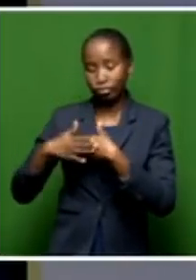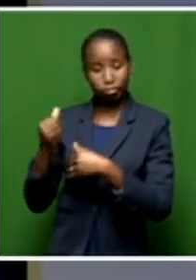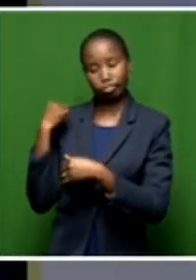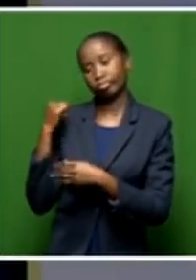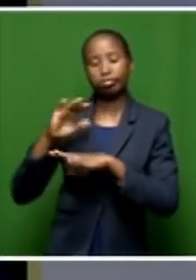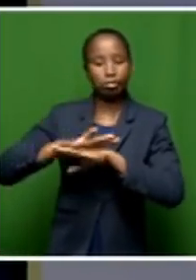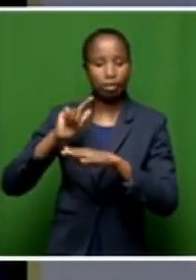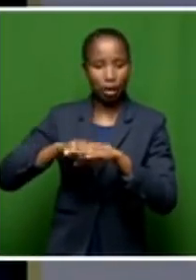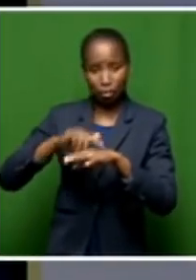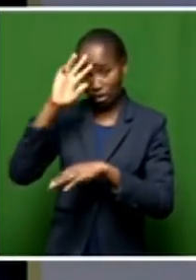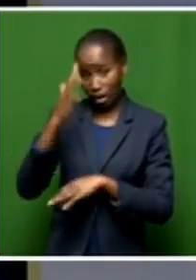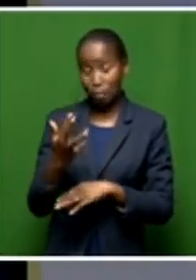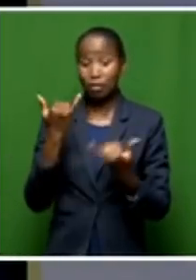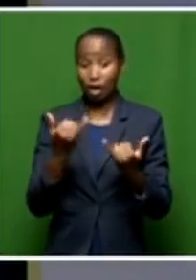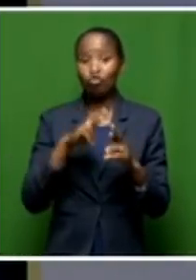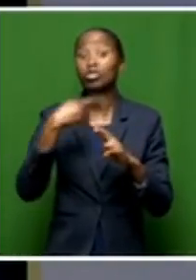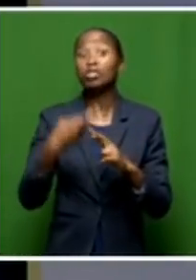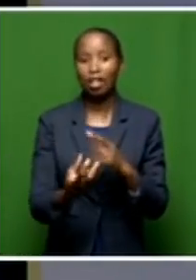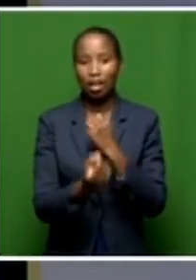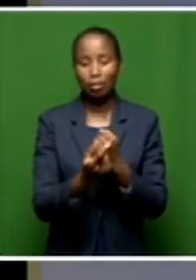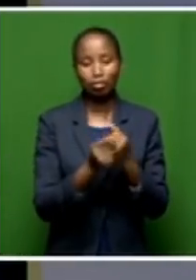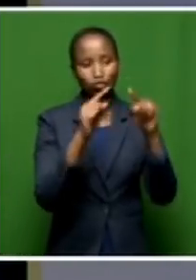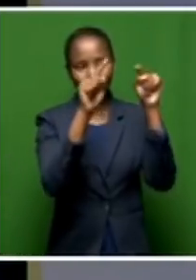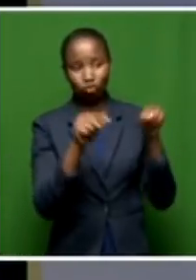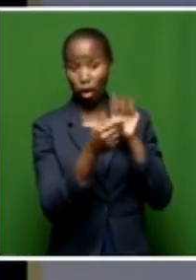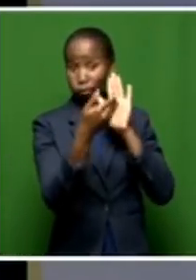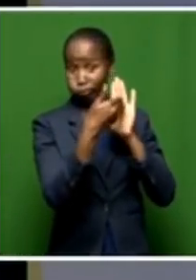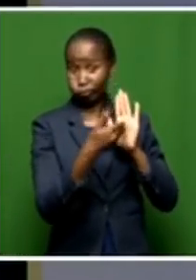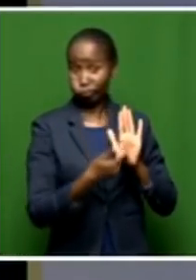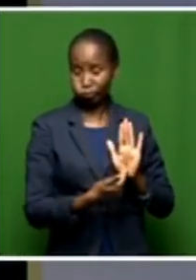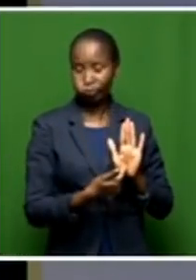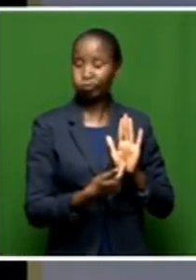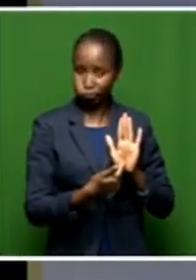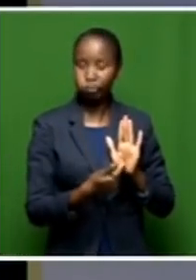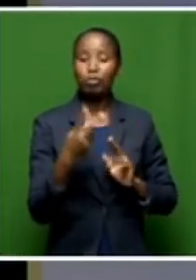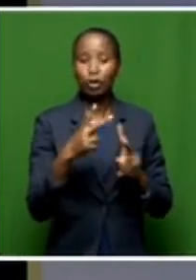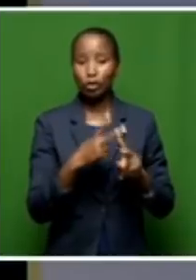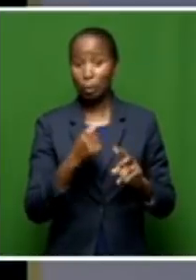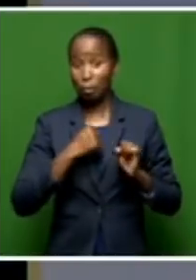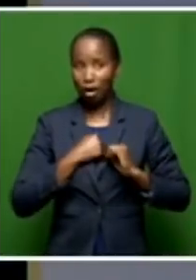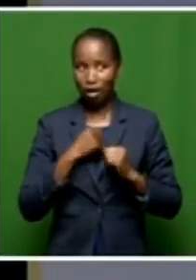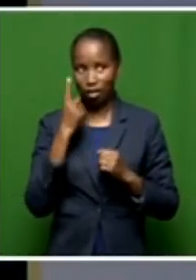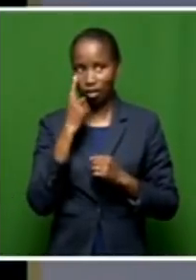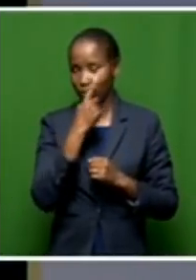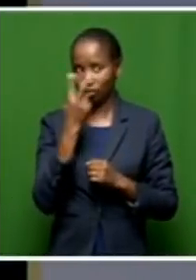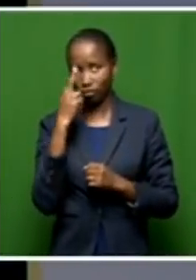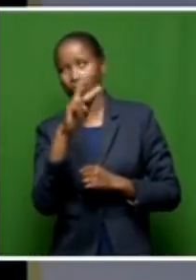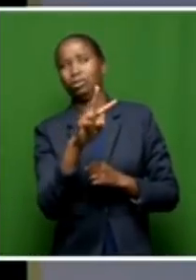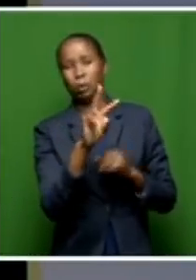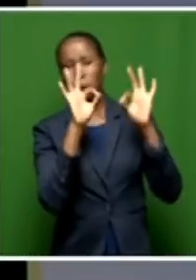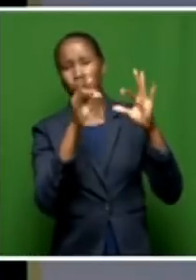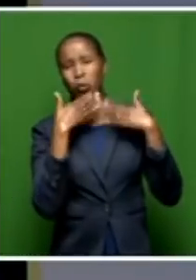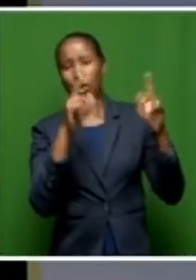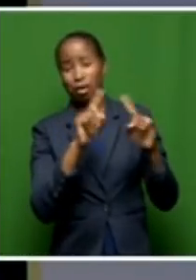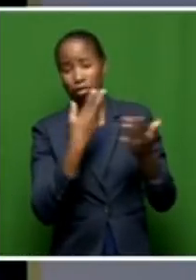maps that you've got around, and I must confess my eyes are not that good that I can see what's happening on the very corners and what some